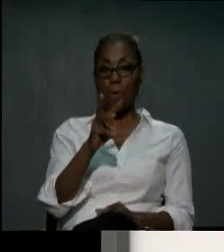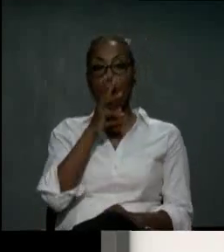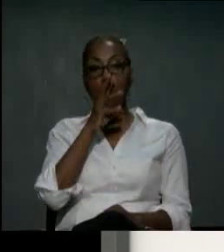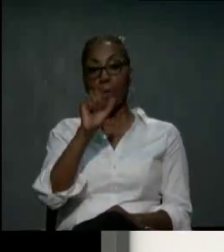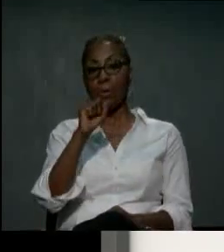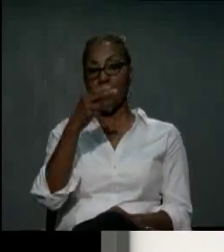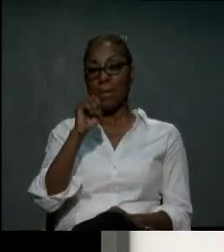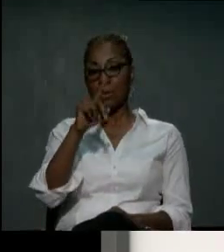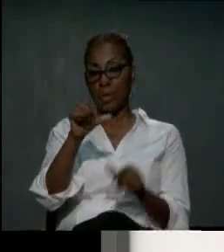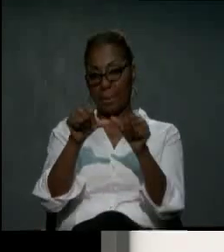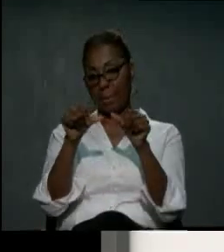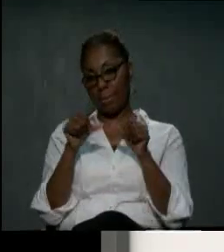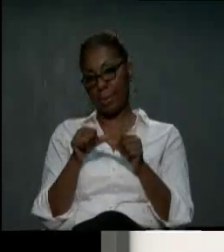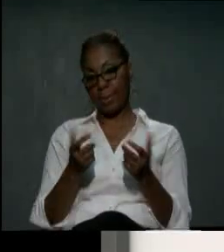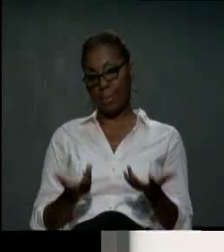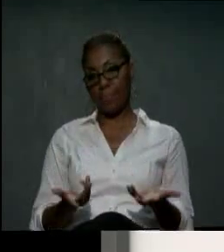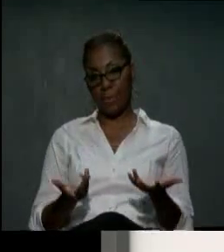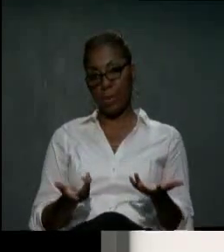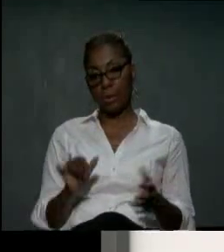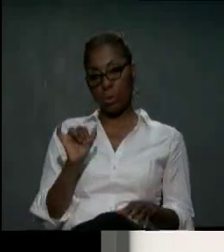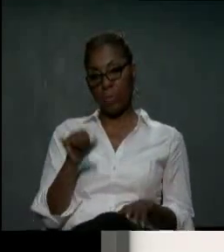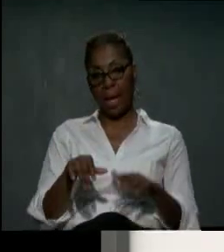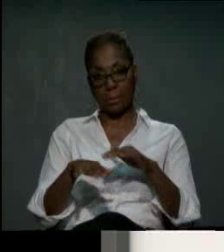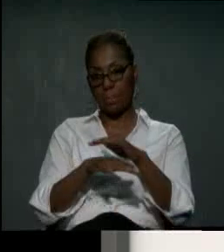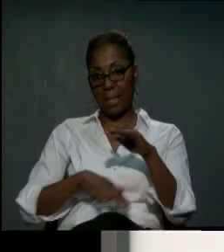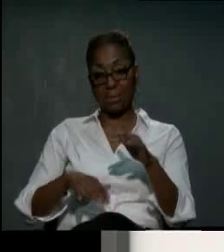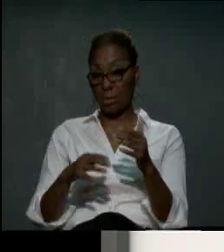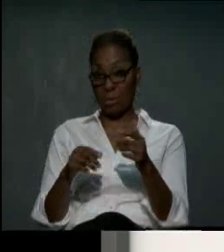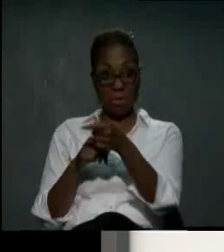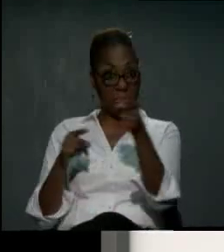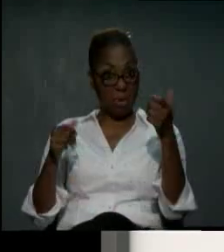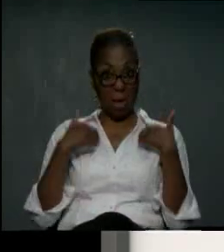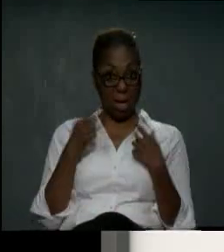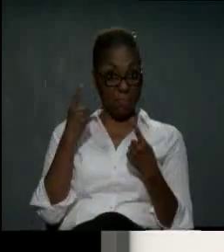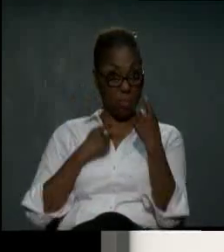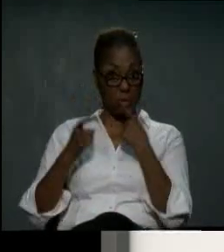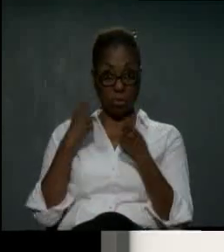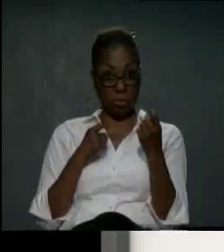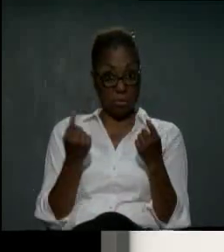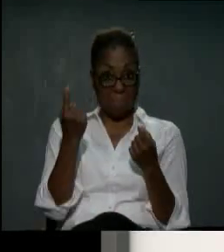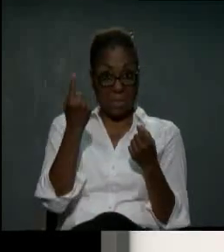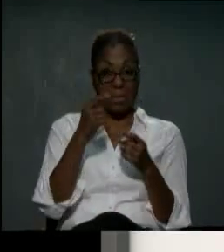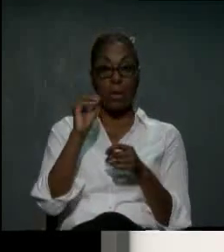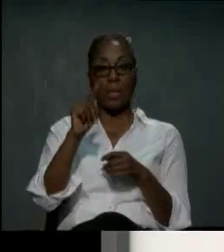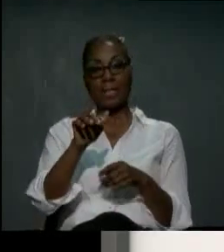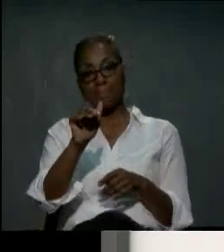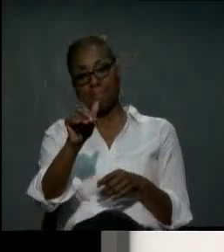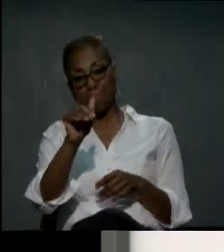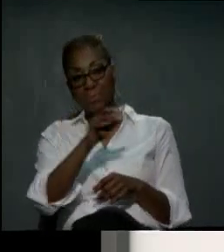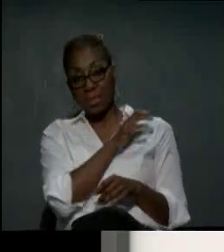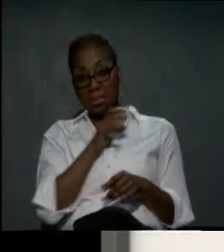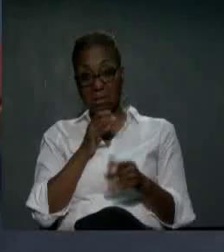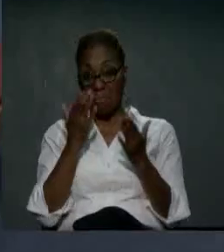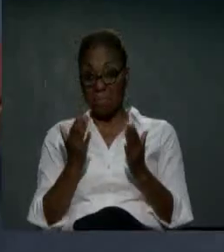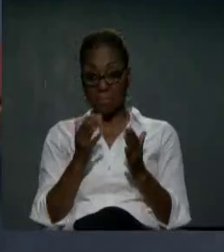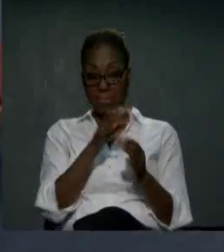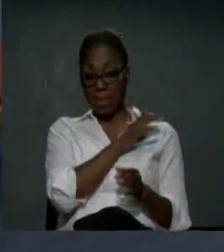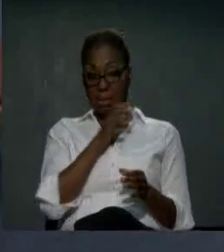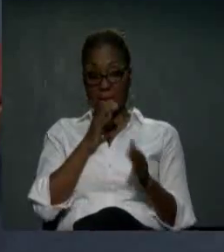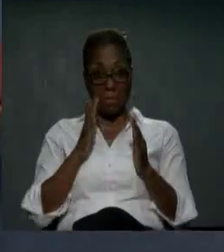And so that's basically, do y'all have any questions or anything? Commissioners, any questions of the